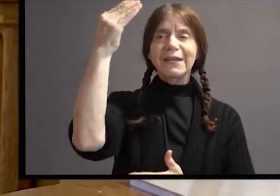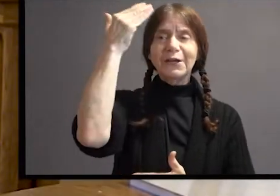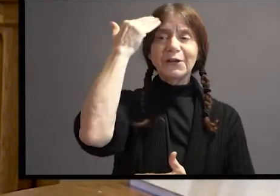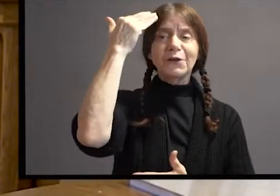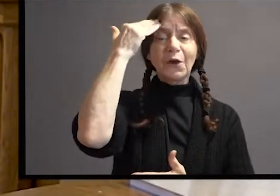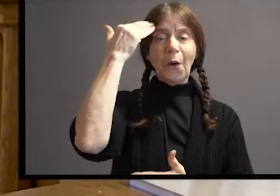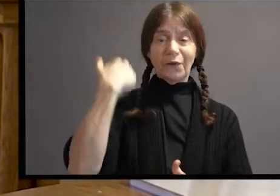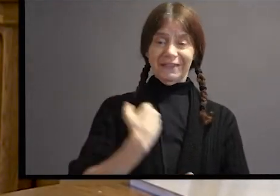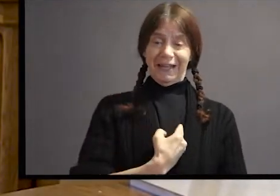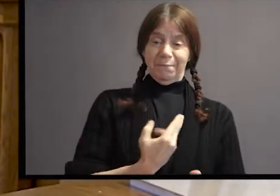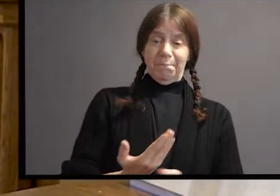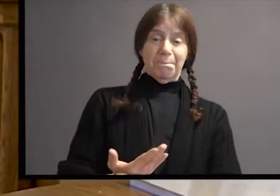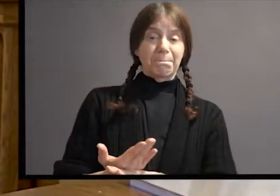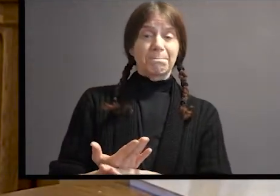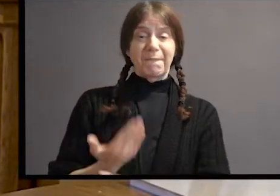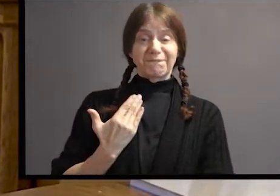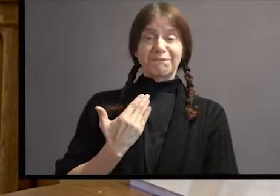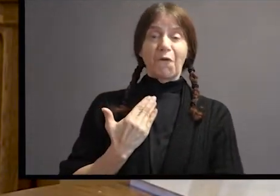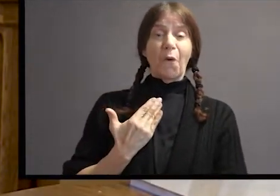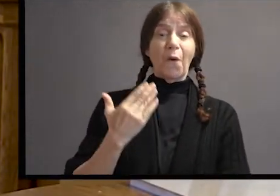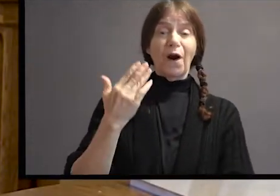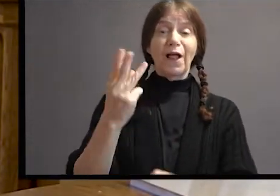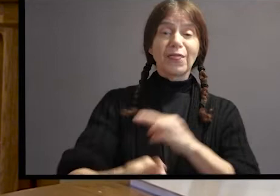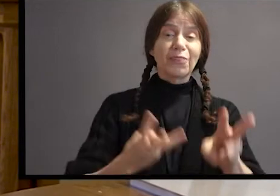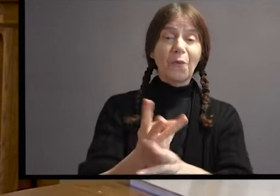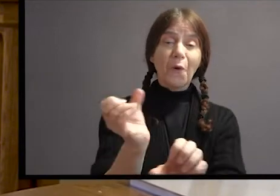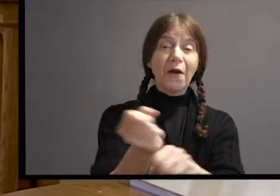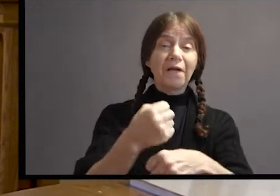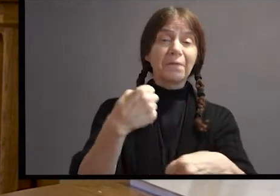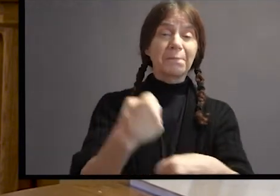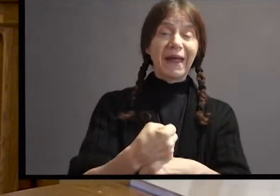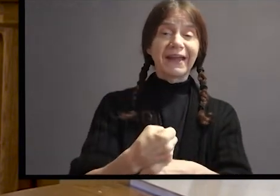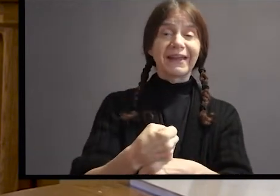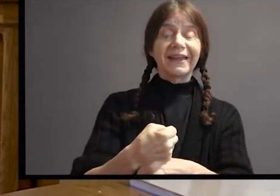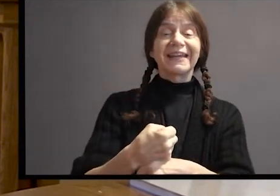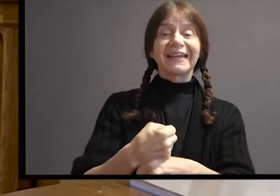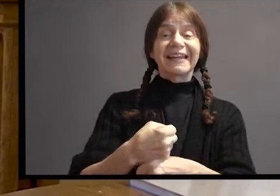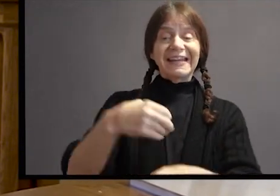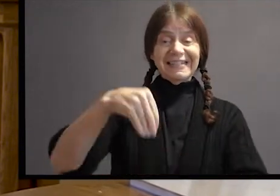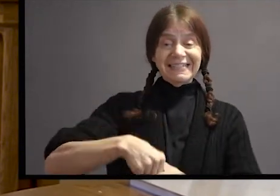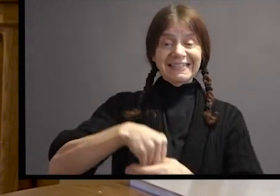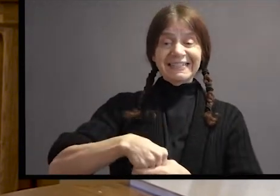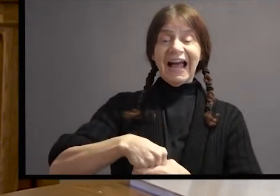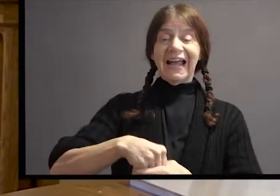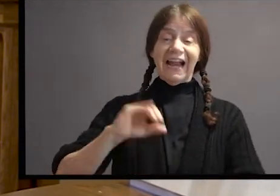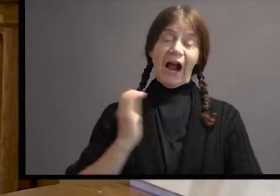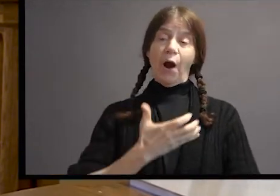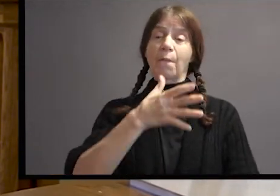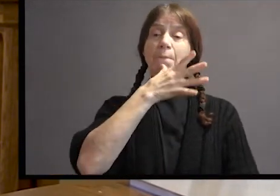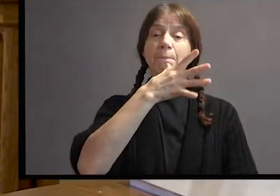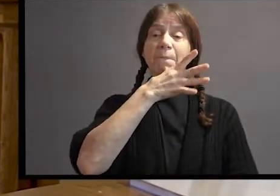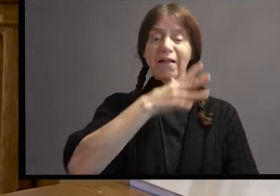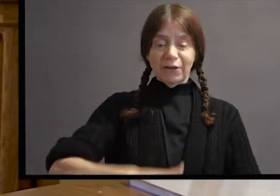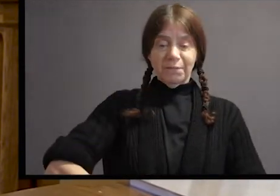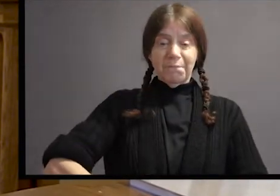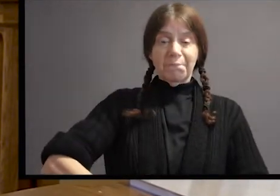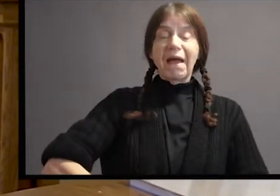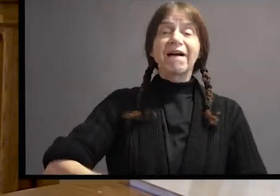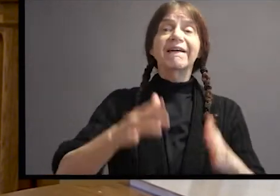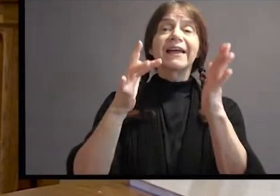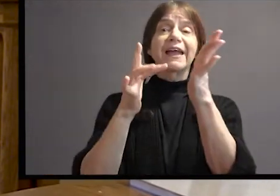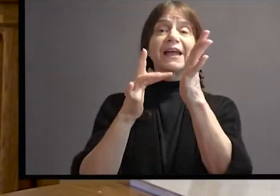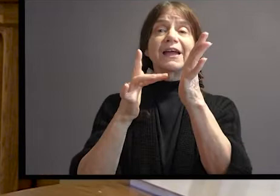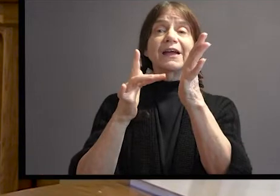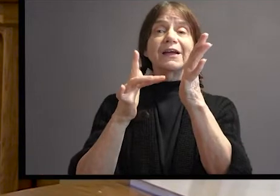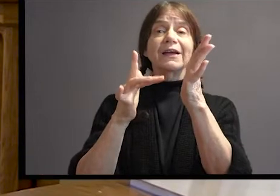knew us before the creation of the world. He knew us when he knit us together so